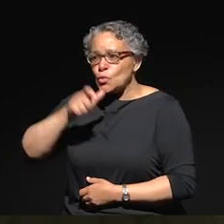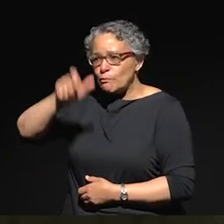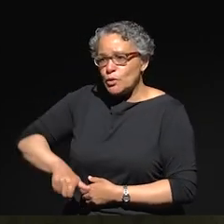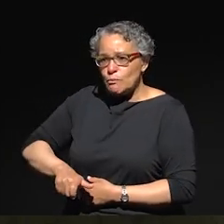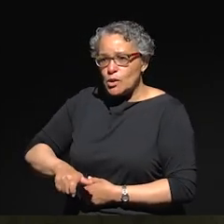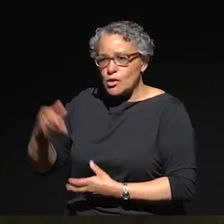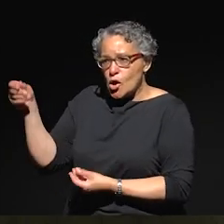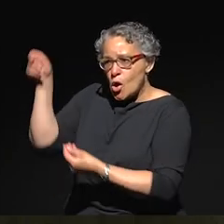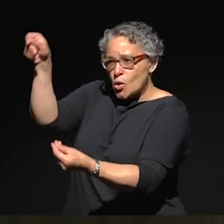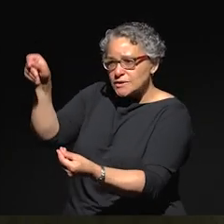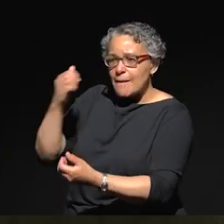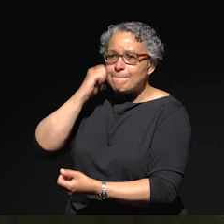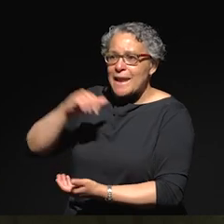mathematical